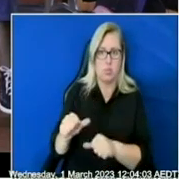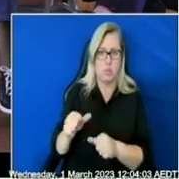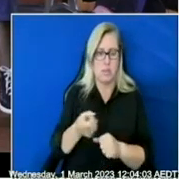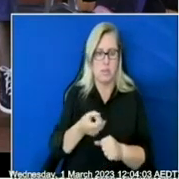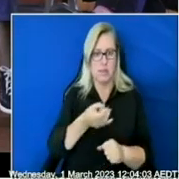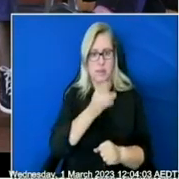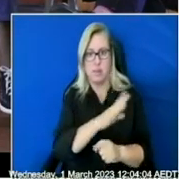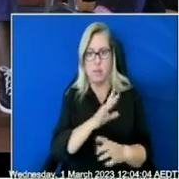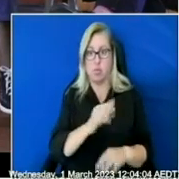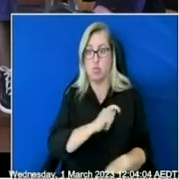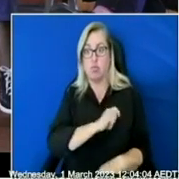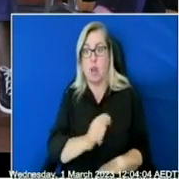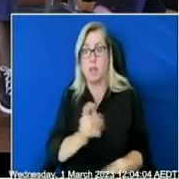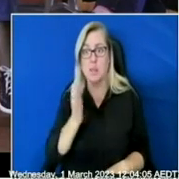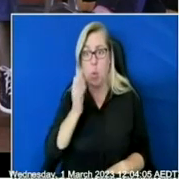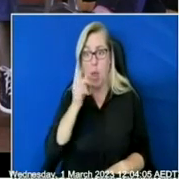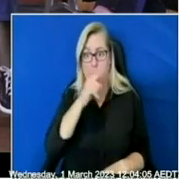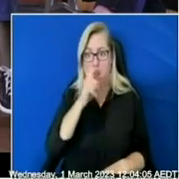and